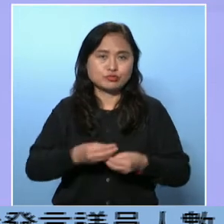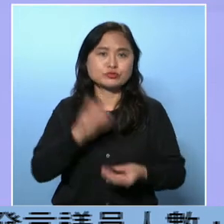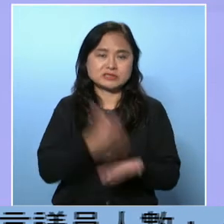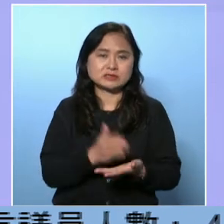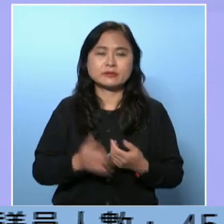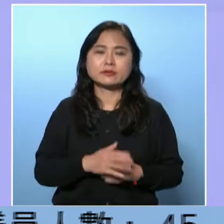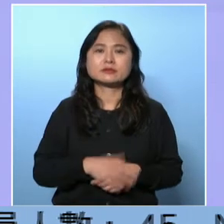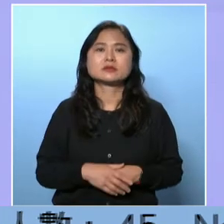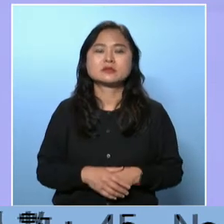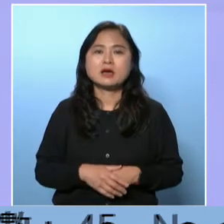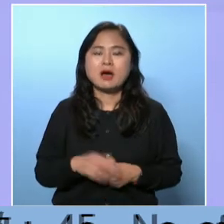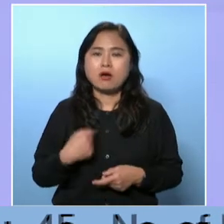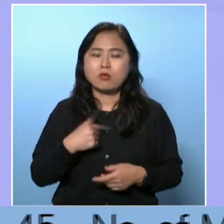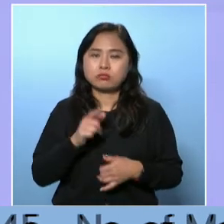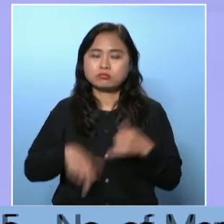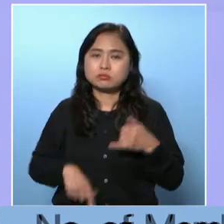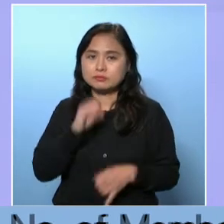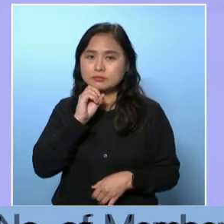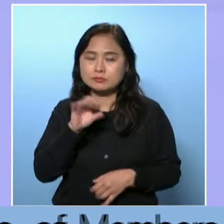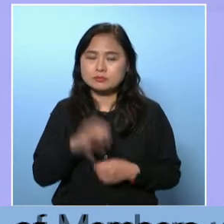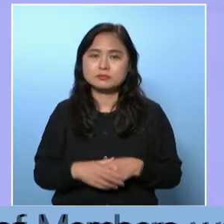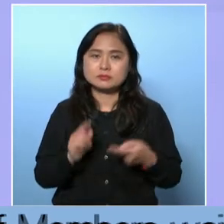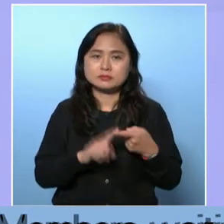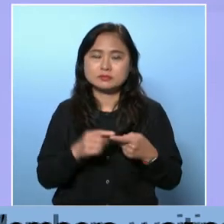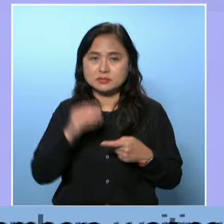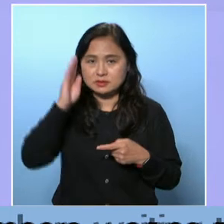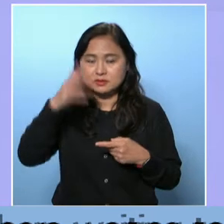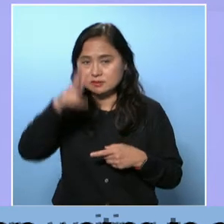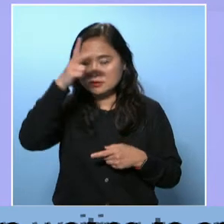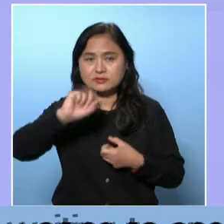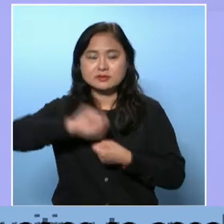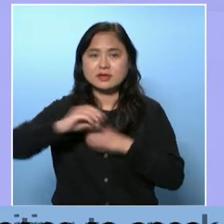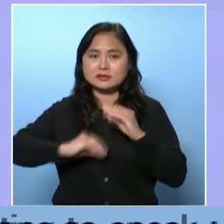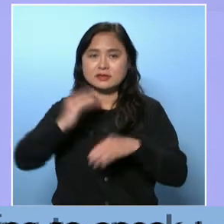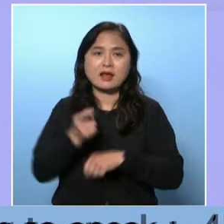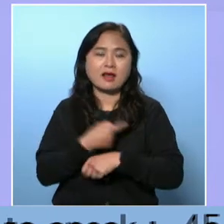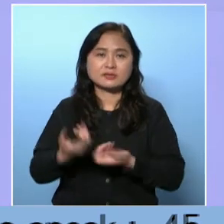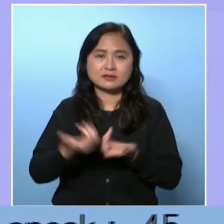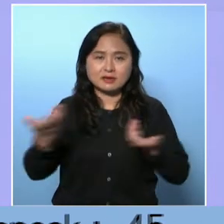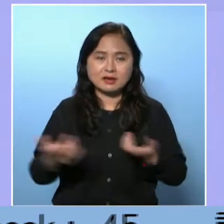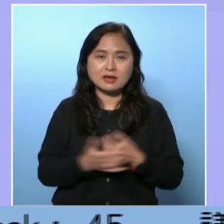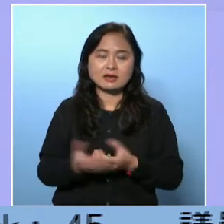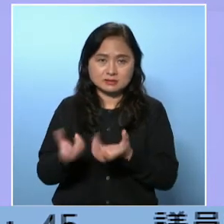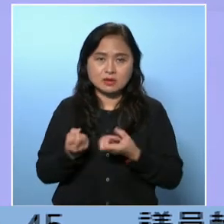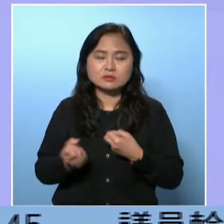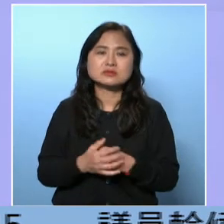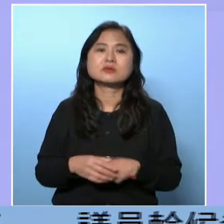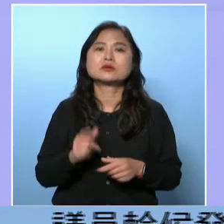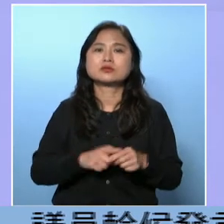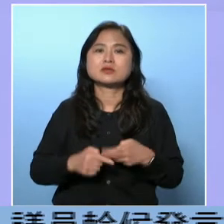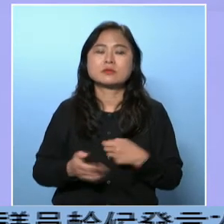it the overriding priority to stabilize and control the epidemic as soon as possible. I have some suggestions for the government. We